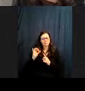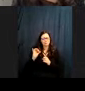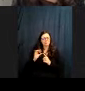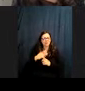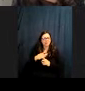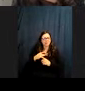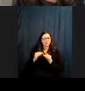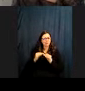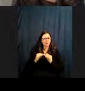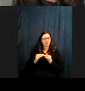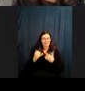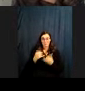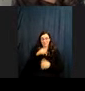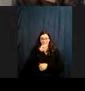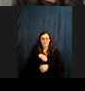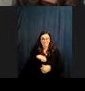think I like it a lot.